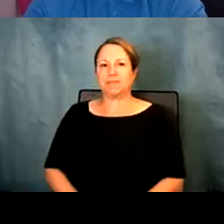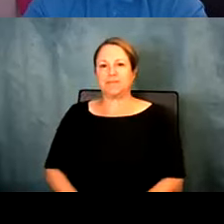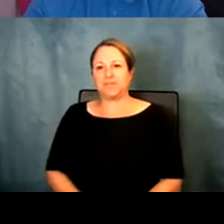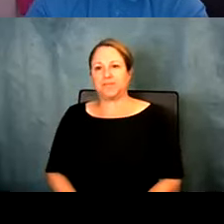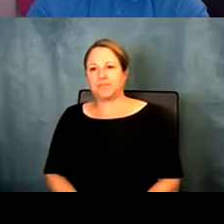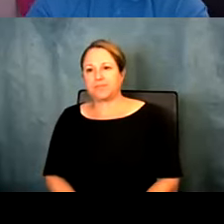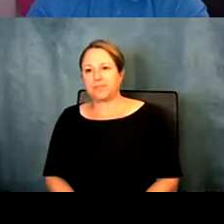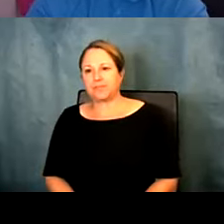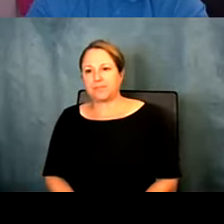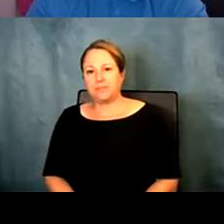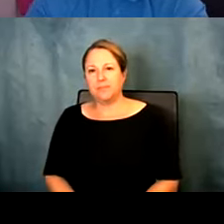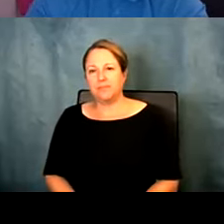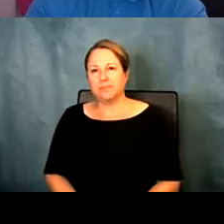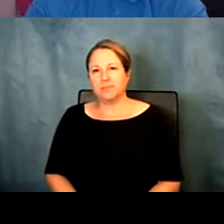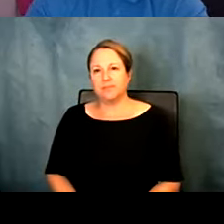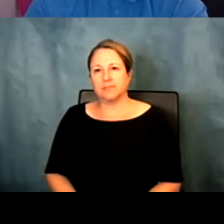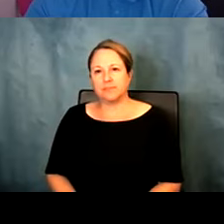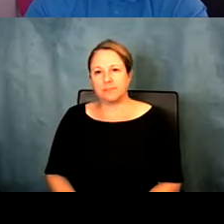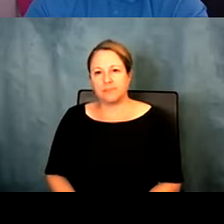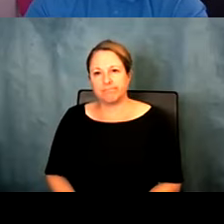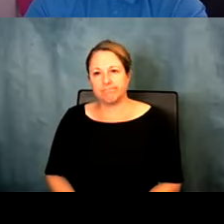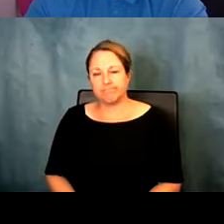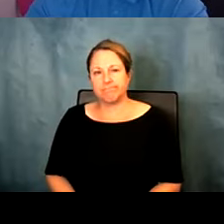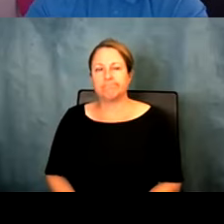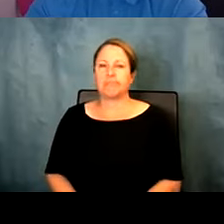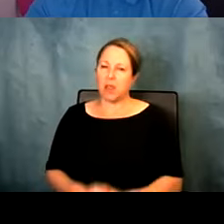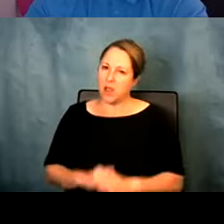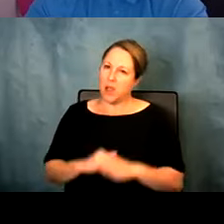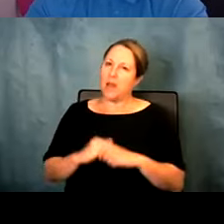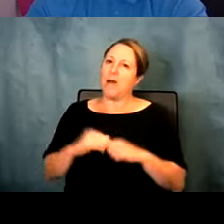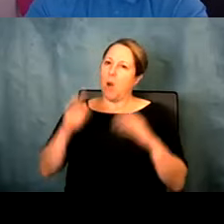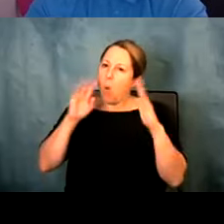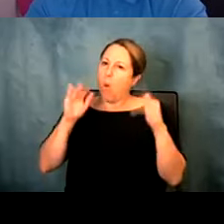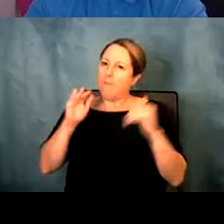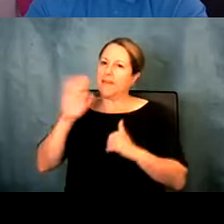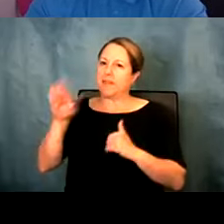So ideally, they would talk with their provider,